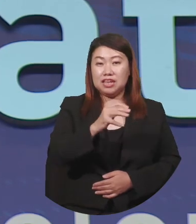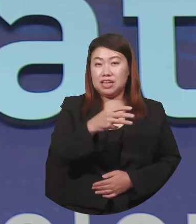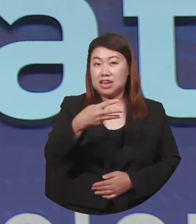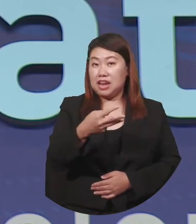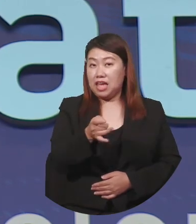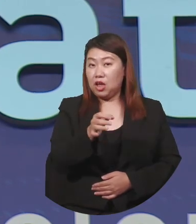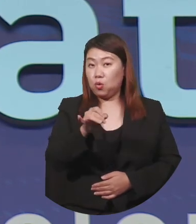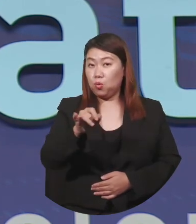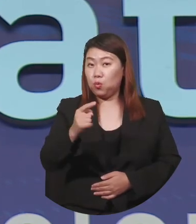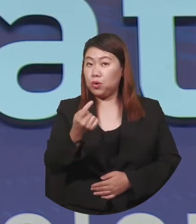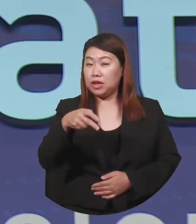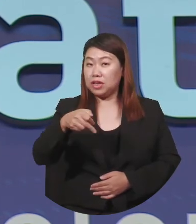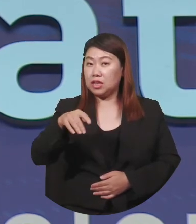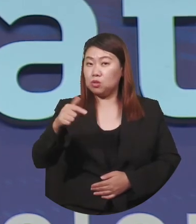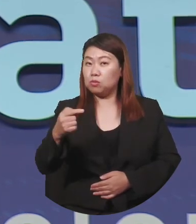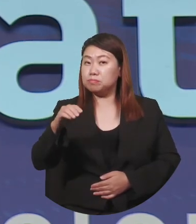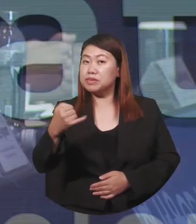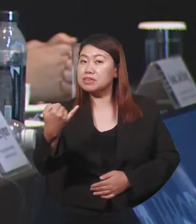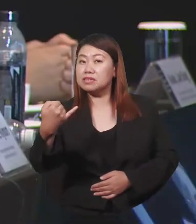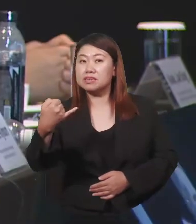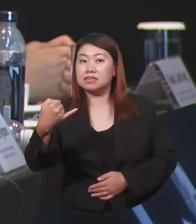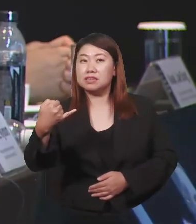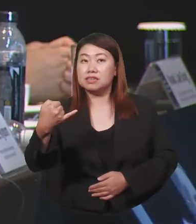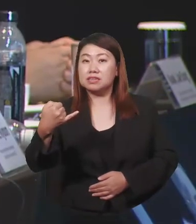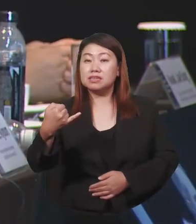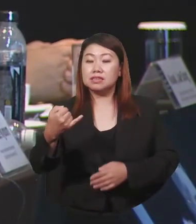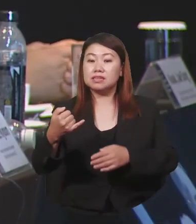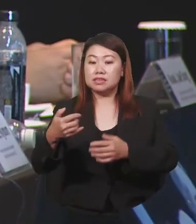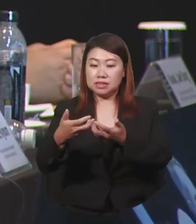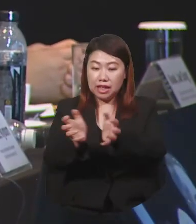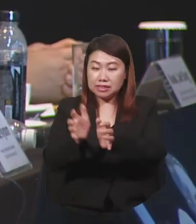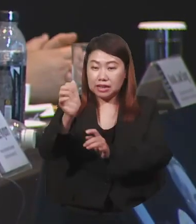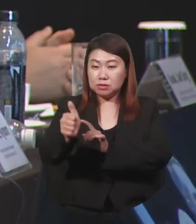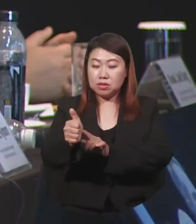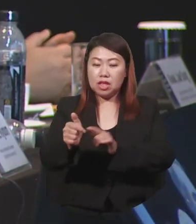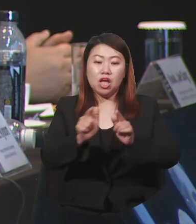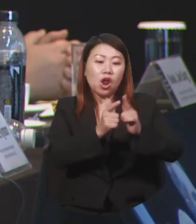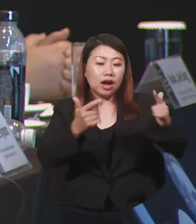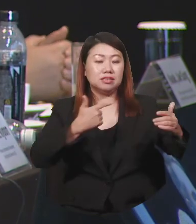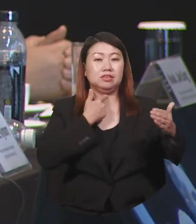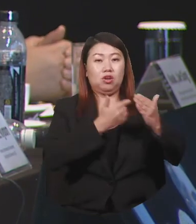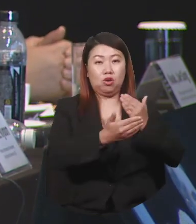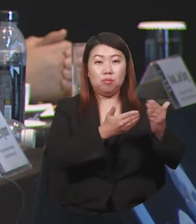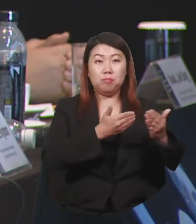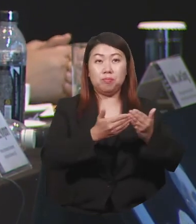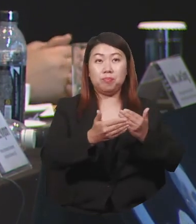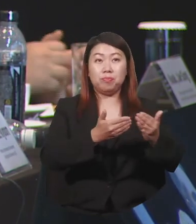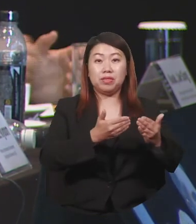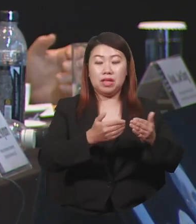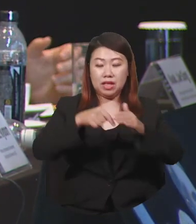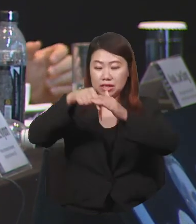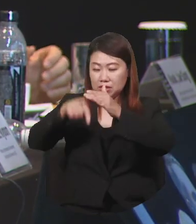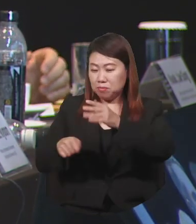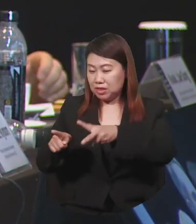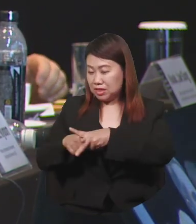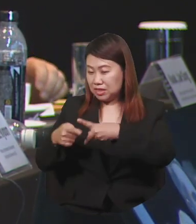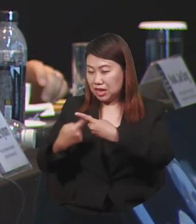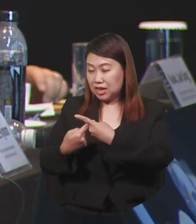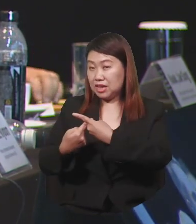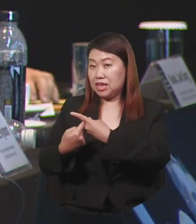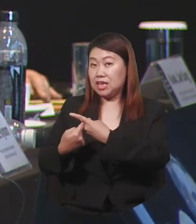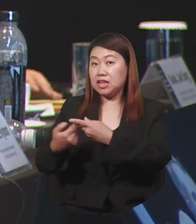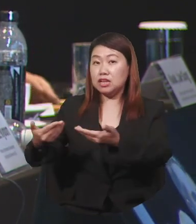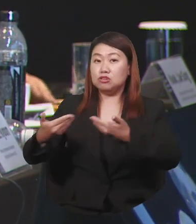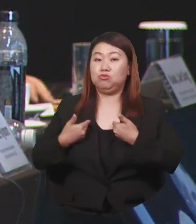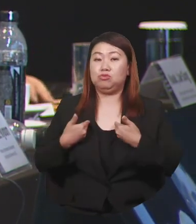Chairman Dastan Yelekunov of the Kazakhstan Agency for International Development. Through extensive experience as a recipient of